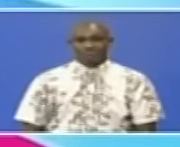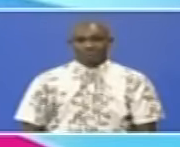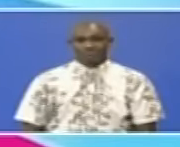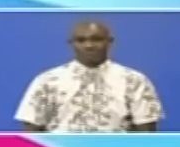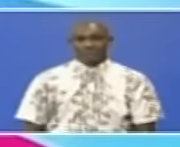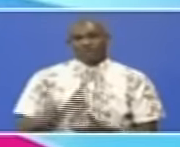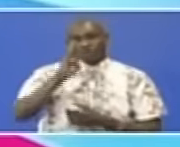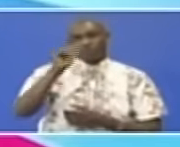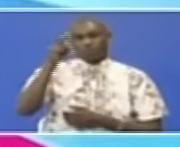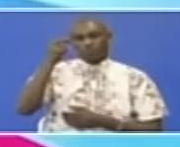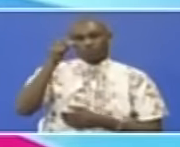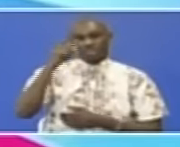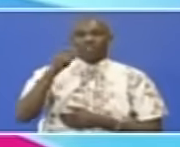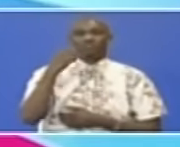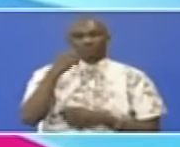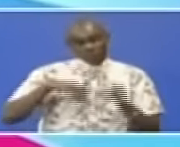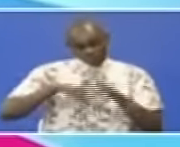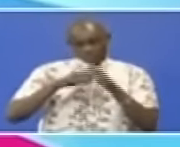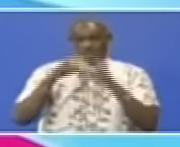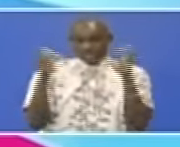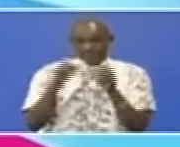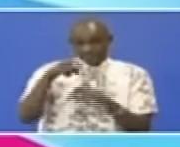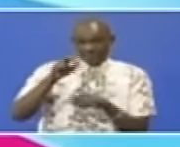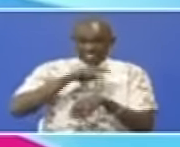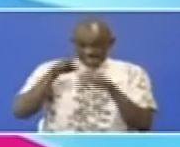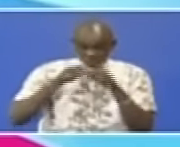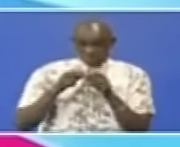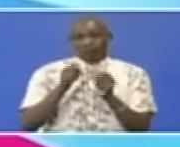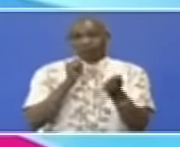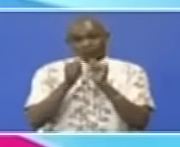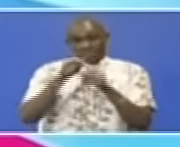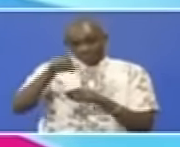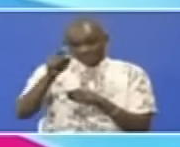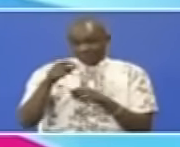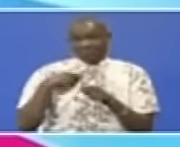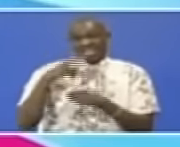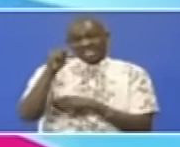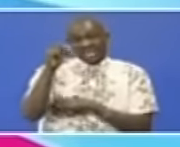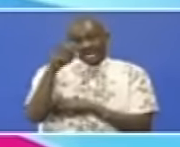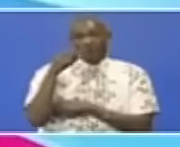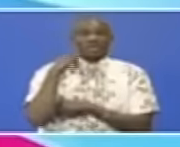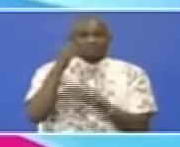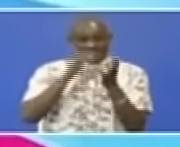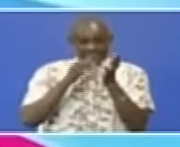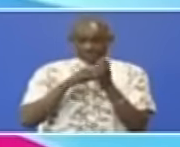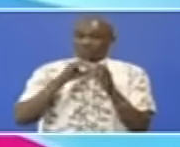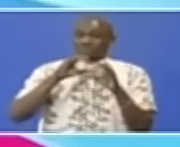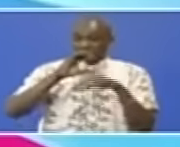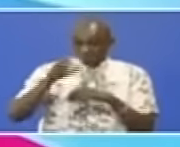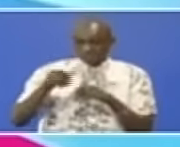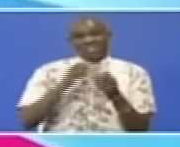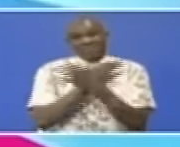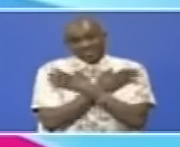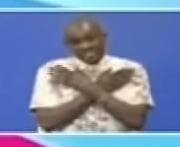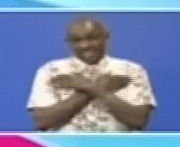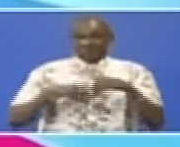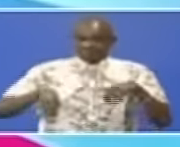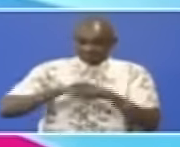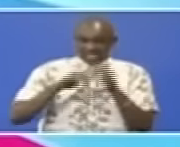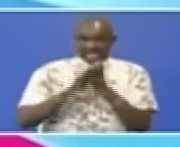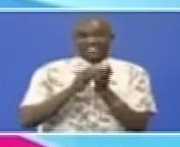Bunge Football Club thrashed National Government Administration Offices Ngao, Machakos County, 4-1 in the friendly match played at the